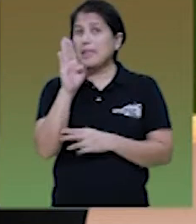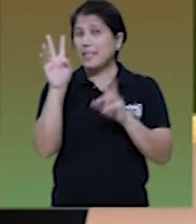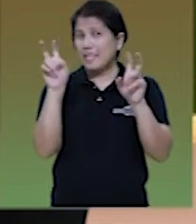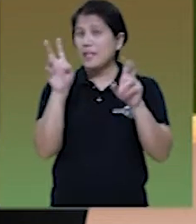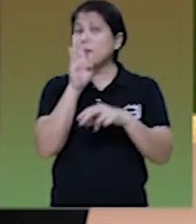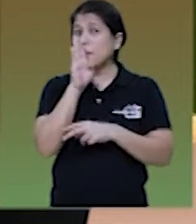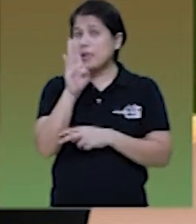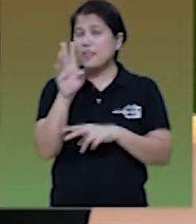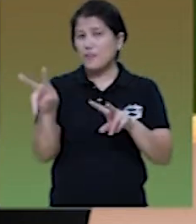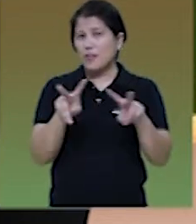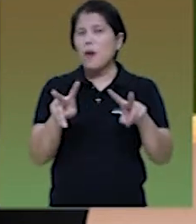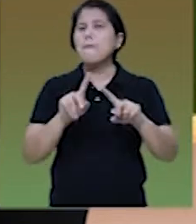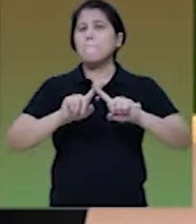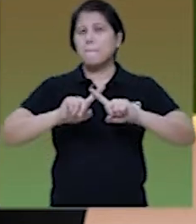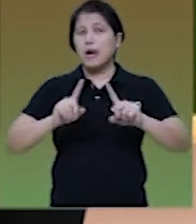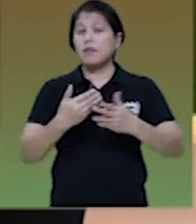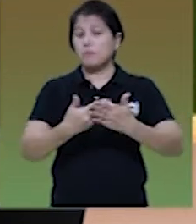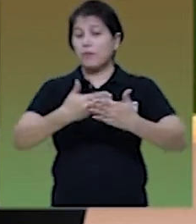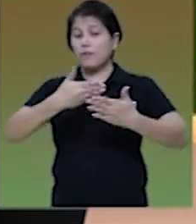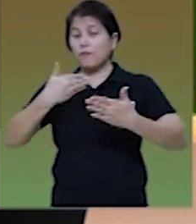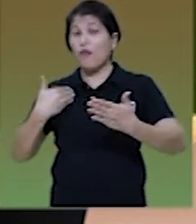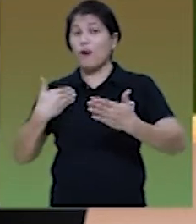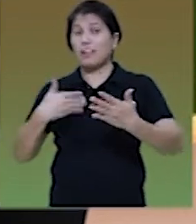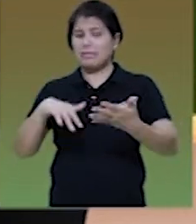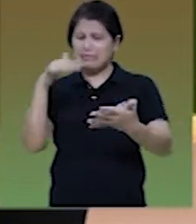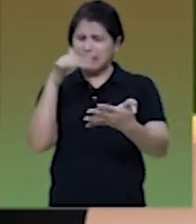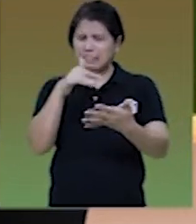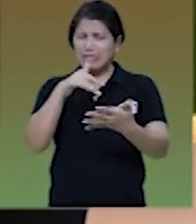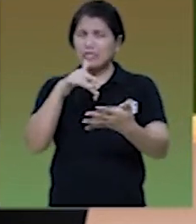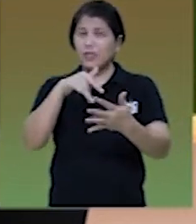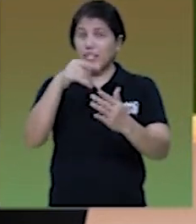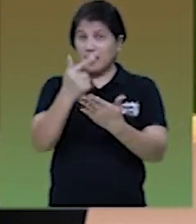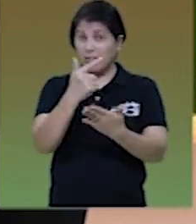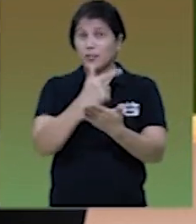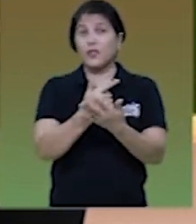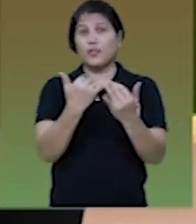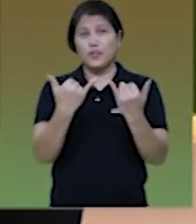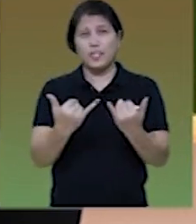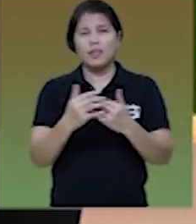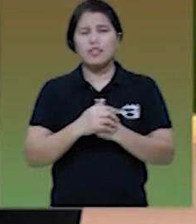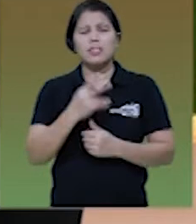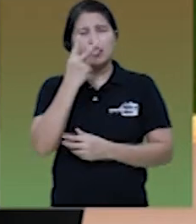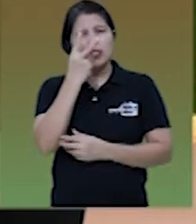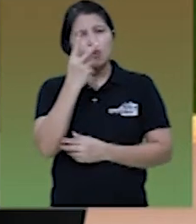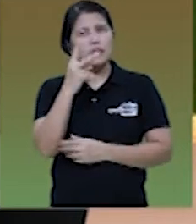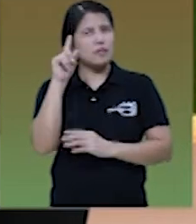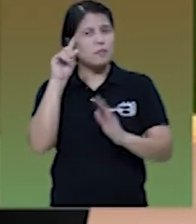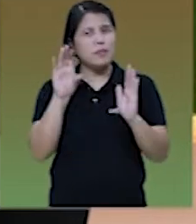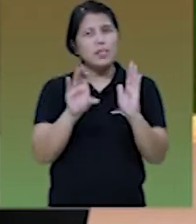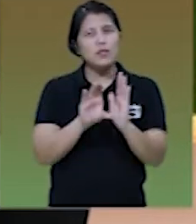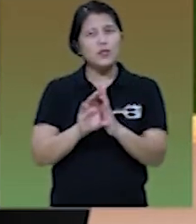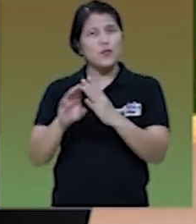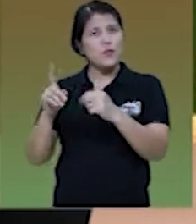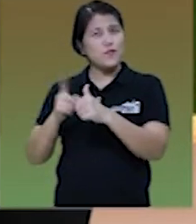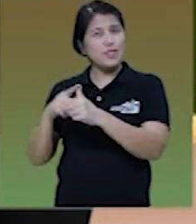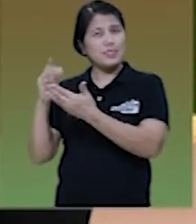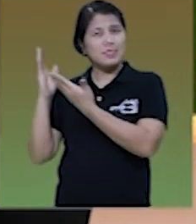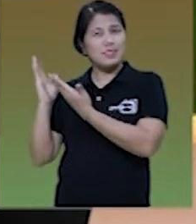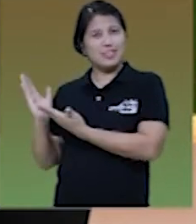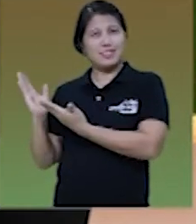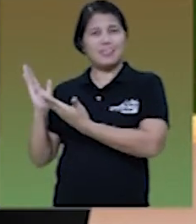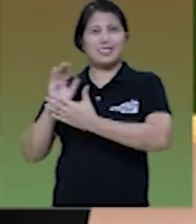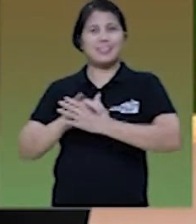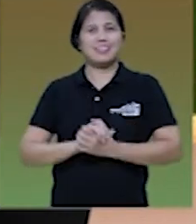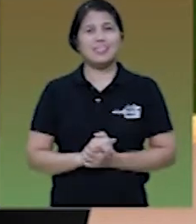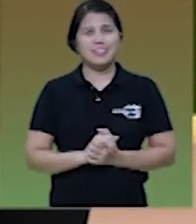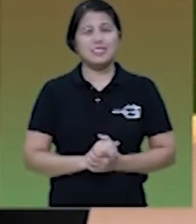verbs. But before we dig deeper to our lesson for today, let's look at these pictures first.